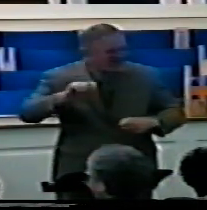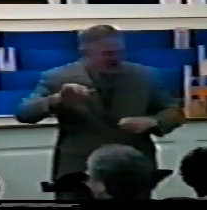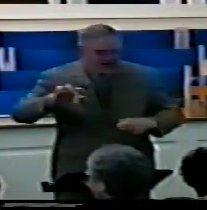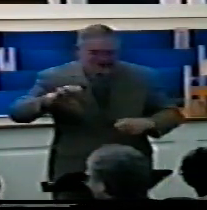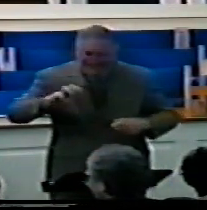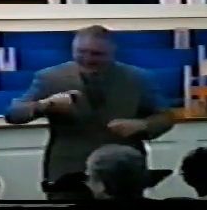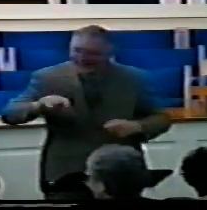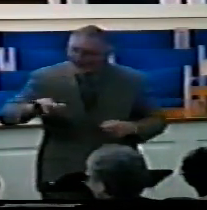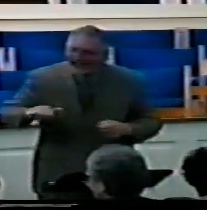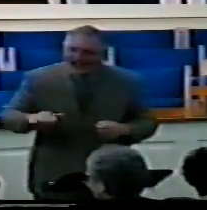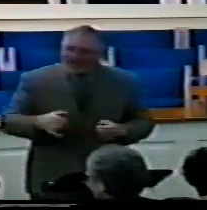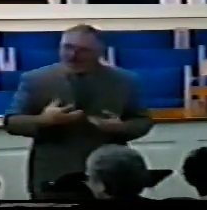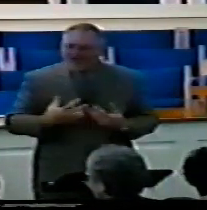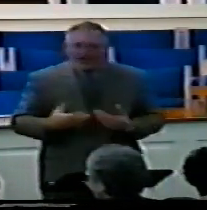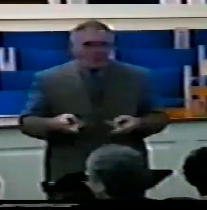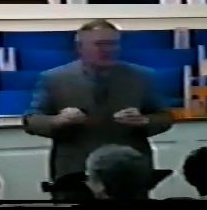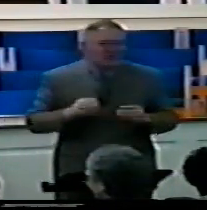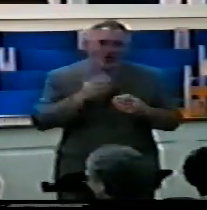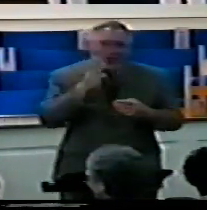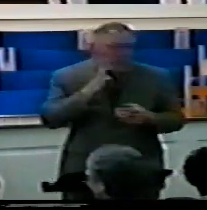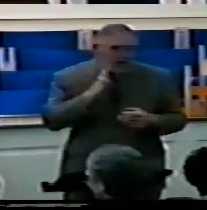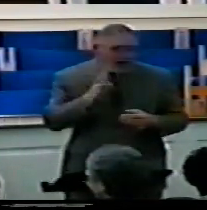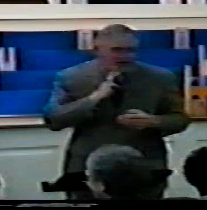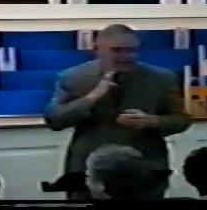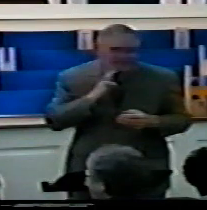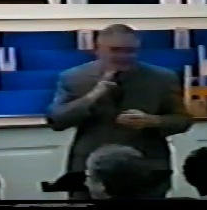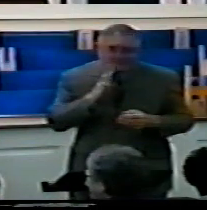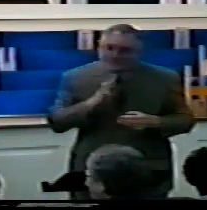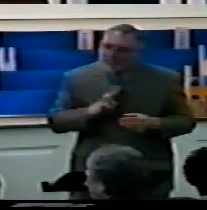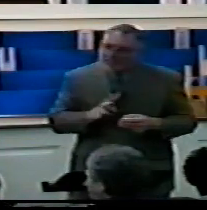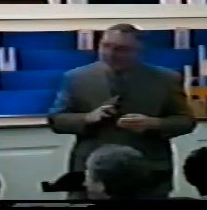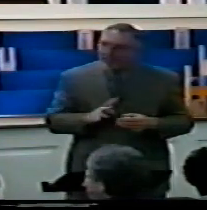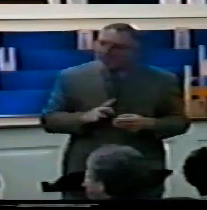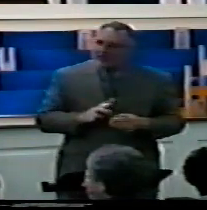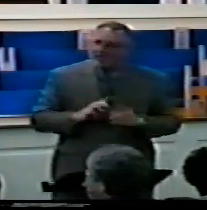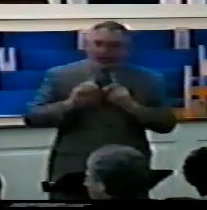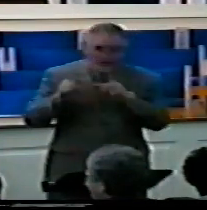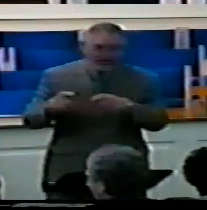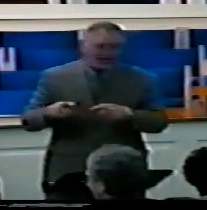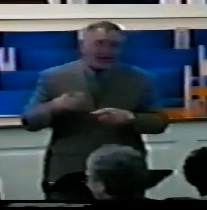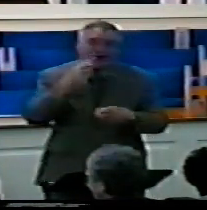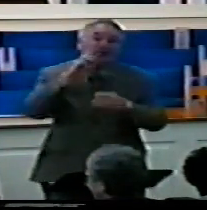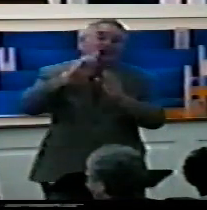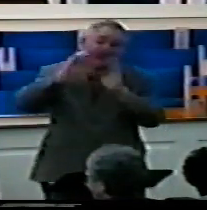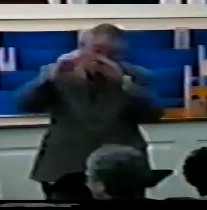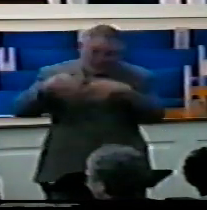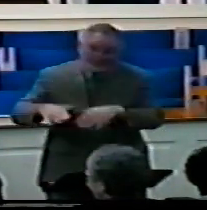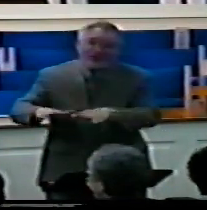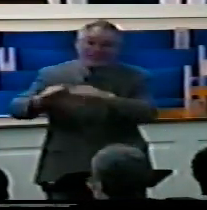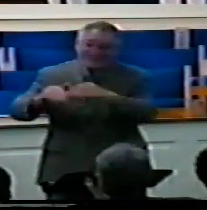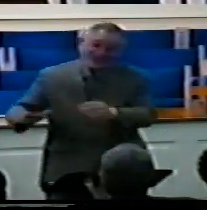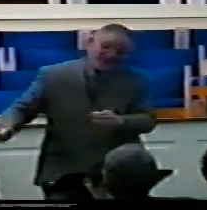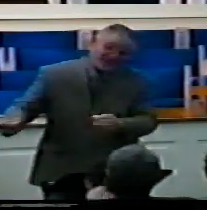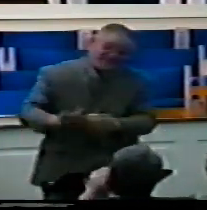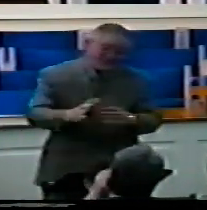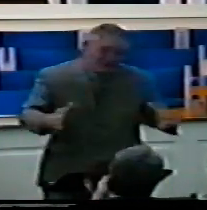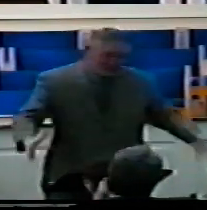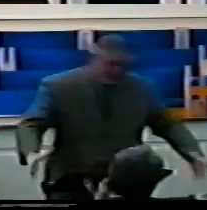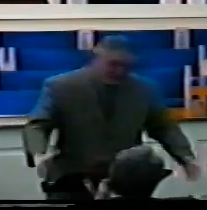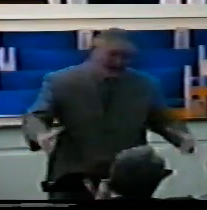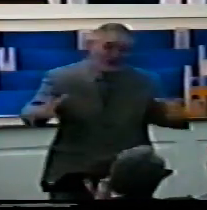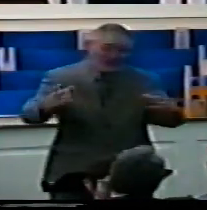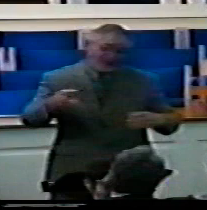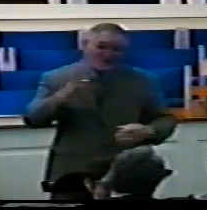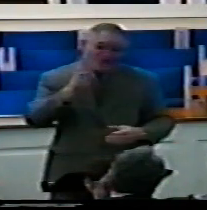until recently. We capped a spring up on the mountain. Well, we had running water. We ran down the river every day, filled our barrels. Amen. But I